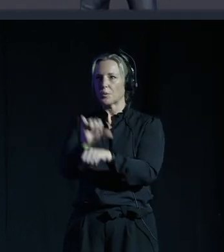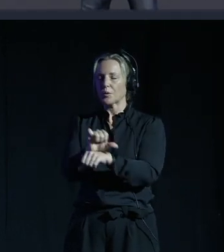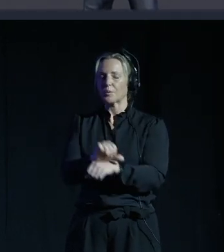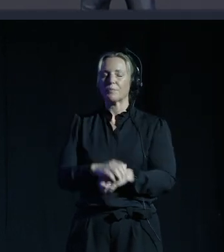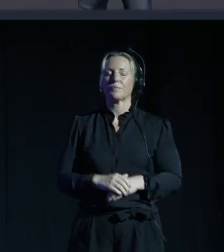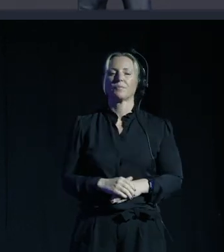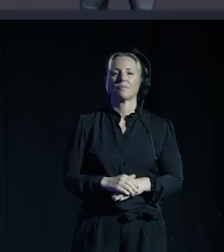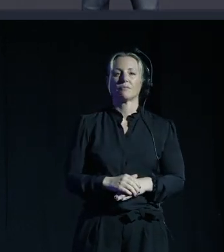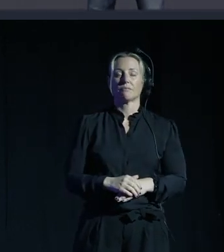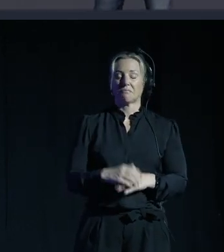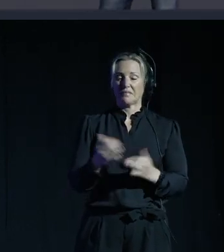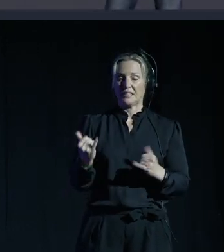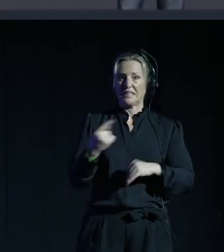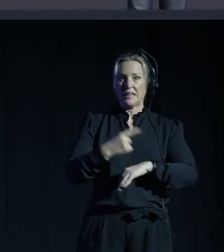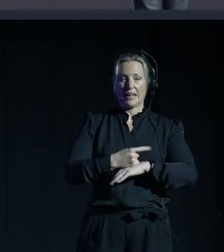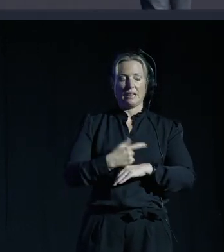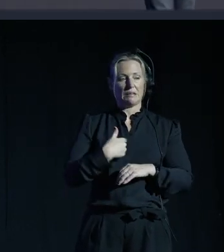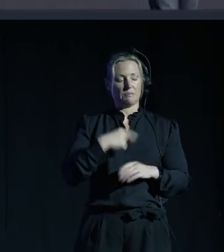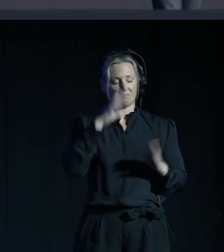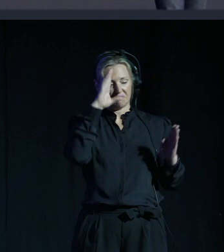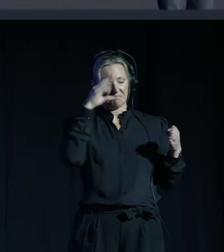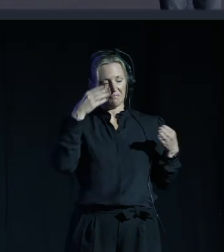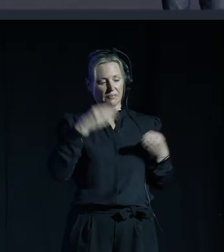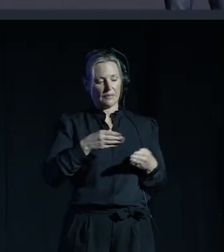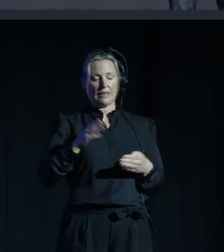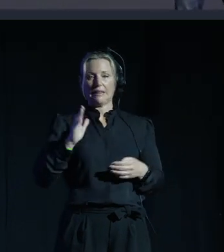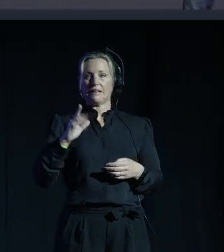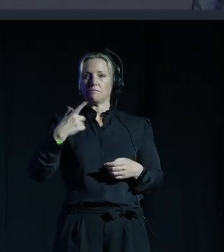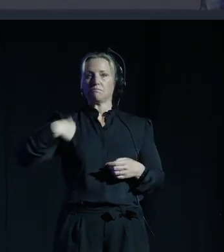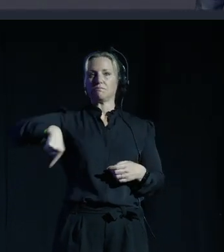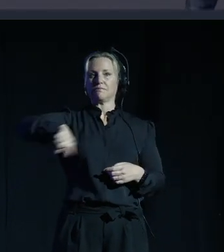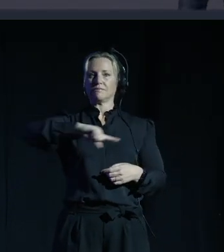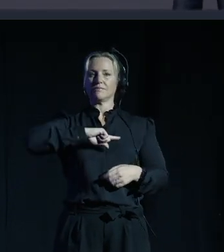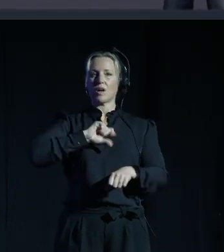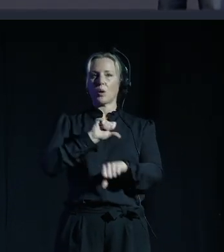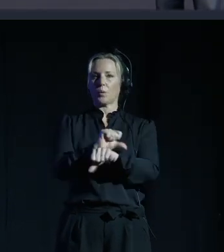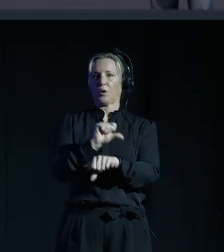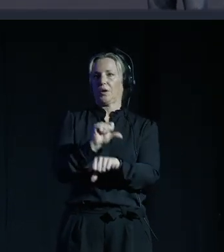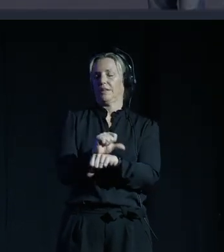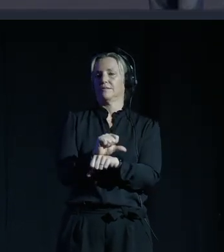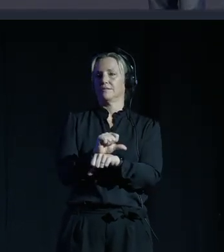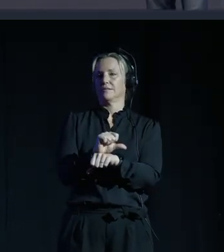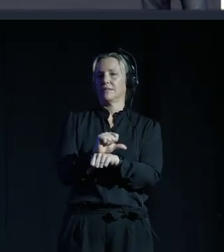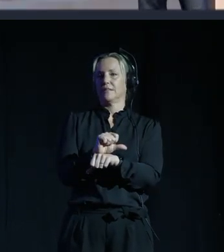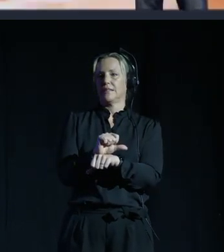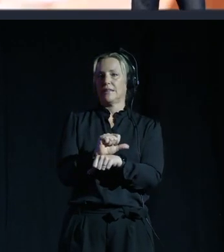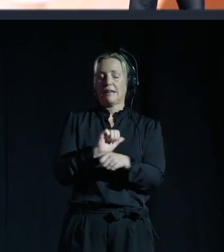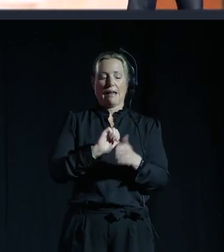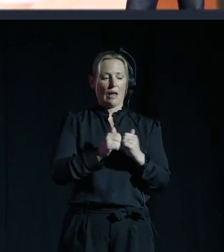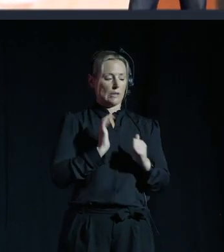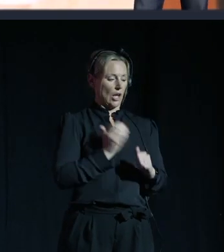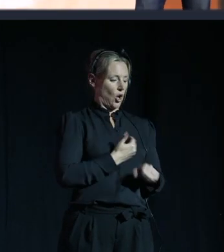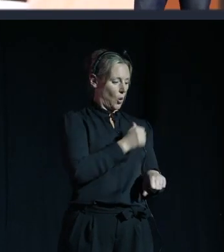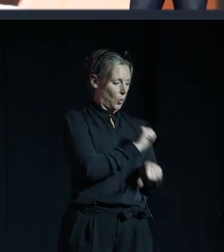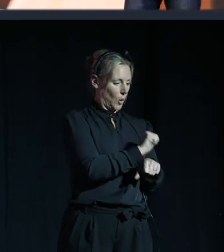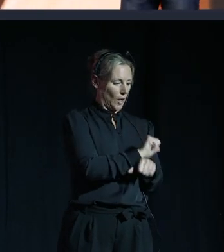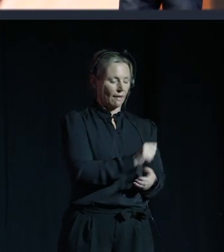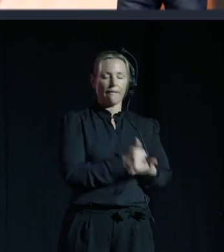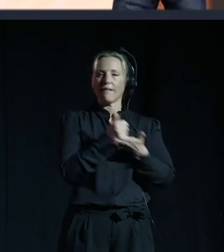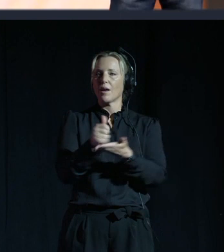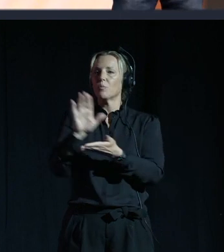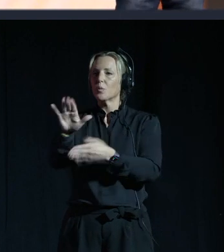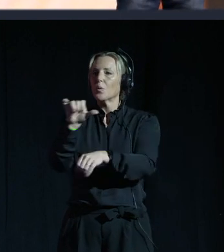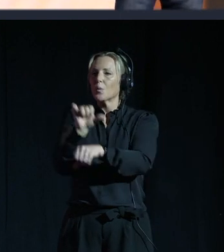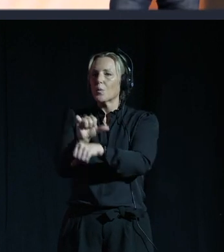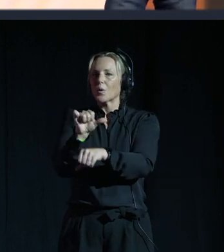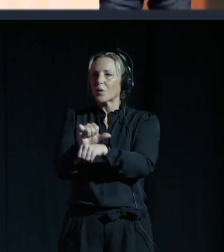our work. I want to put a little spotlight on that and how we're helping you with yours. Now, when people